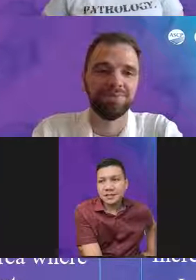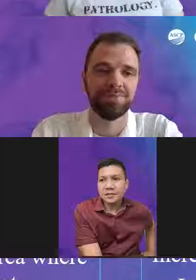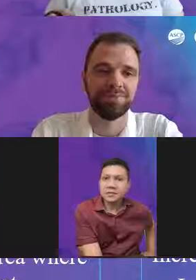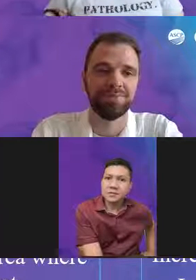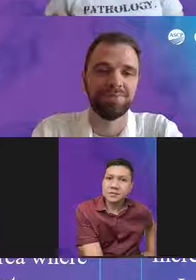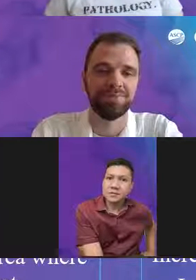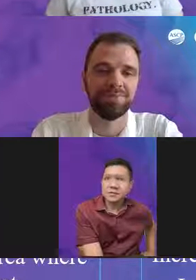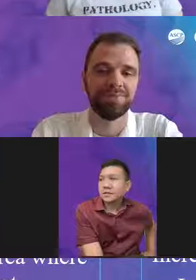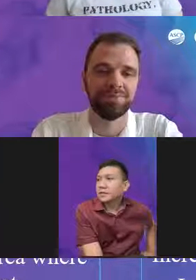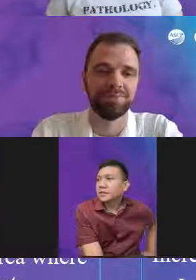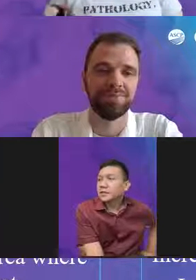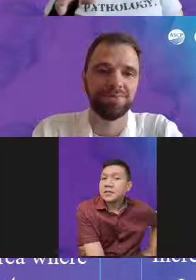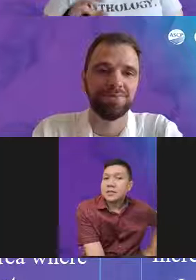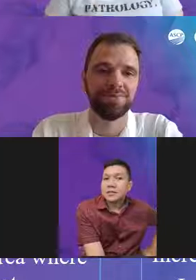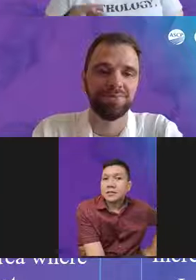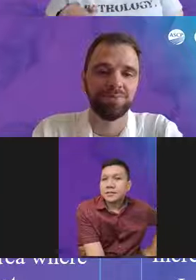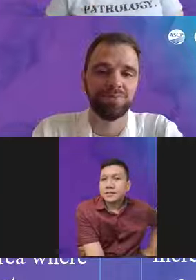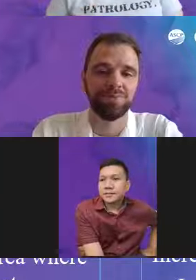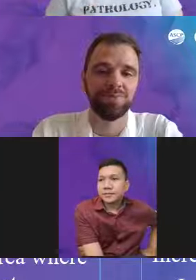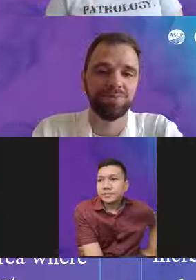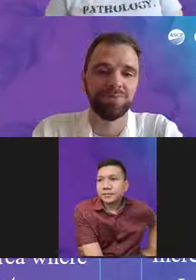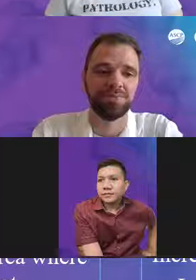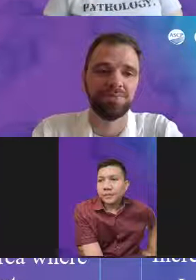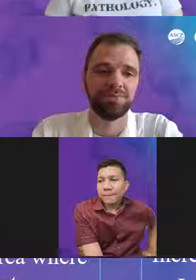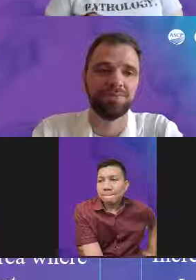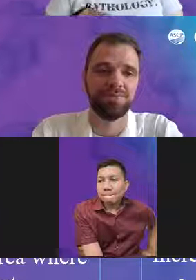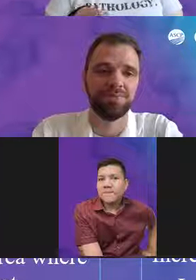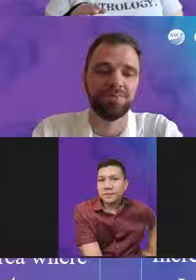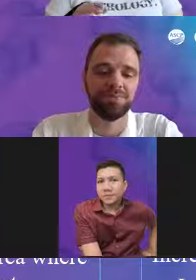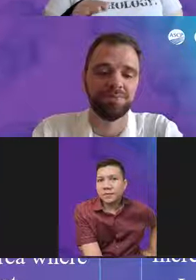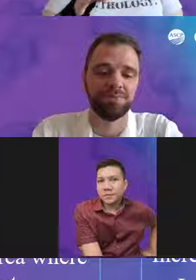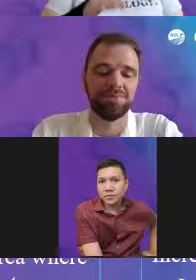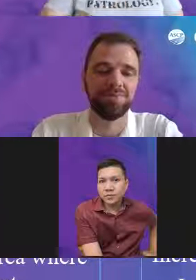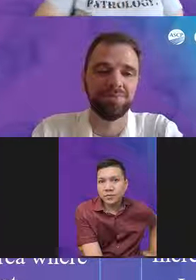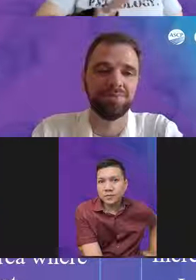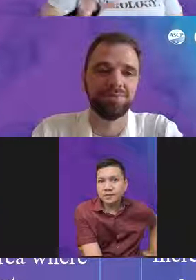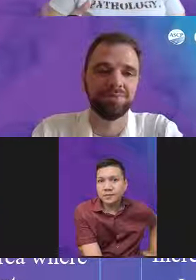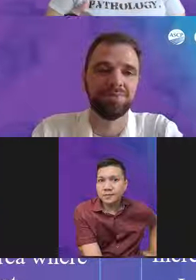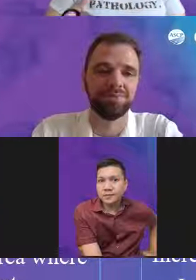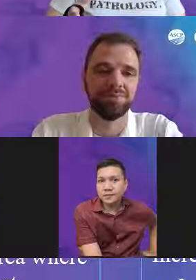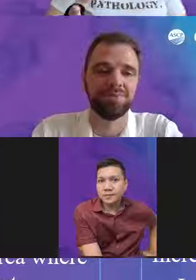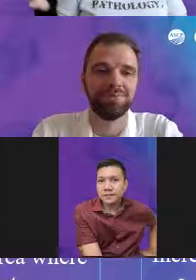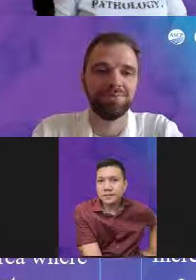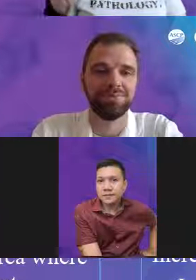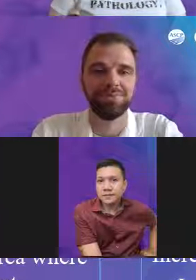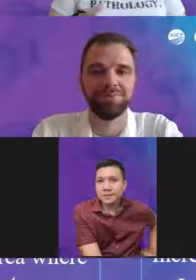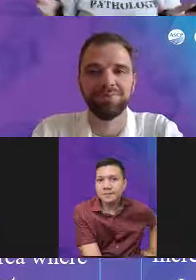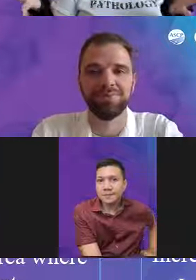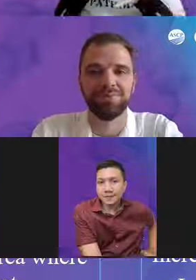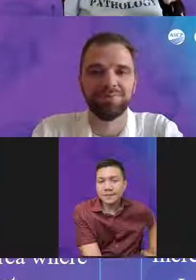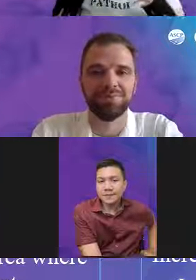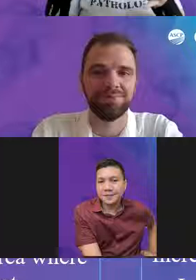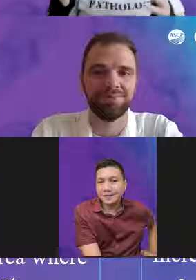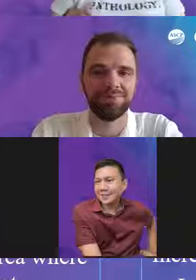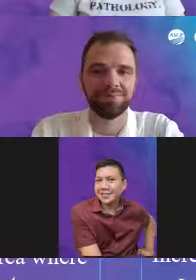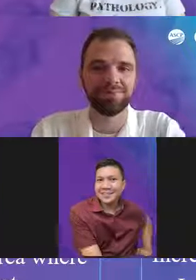corpuscular hemoglobin concentration, which would be MCHC. So I know I didn't write those all out. I was just